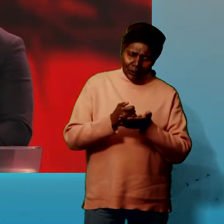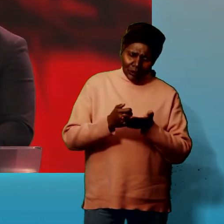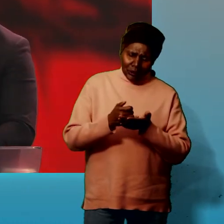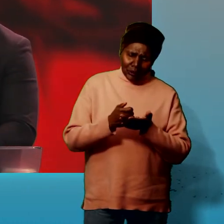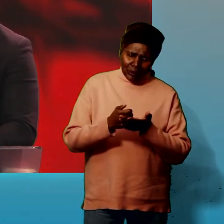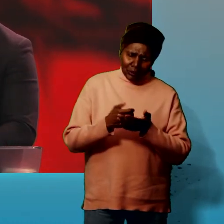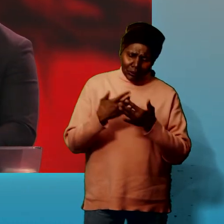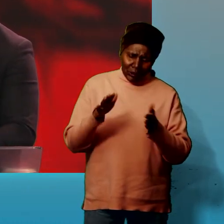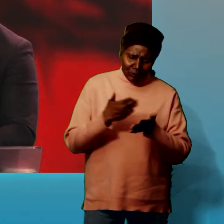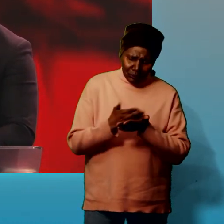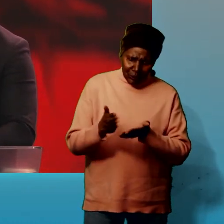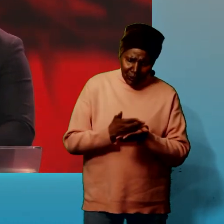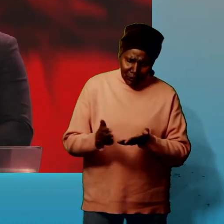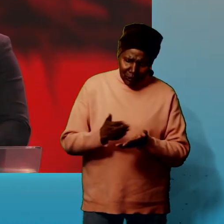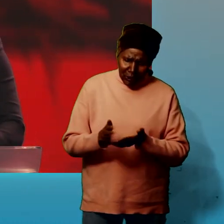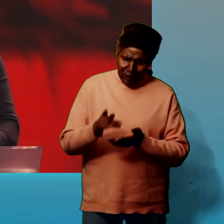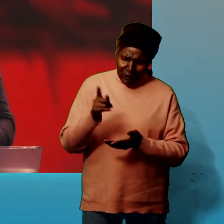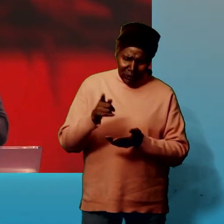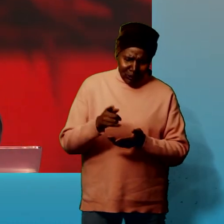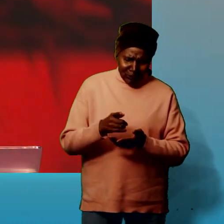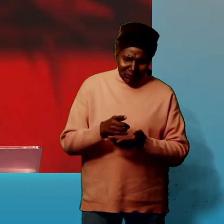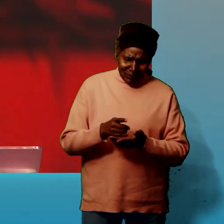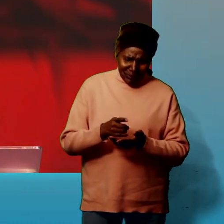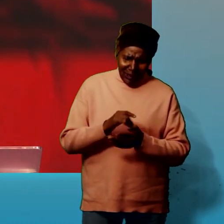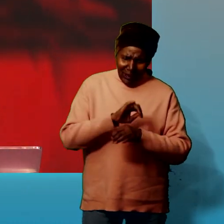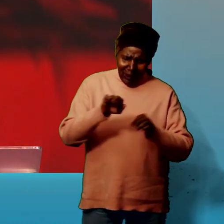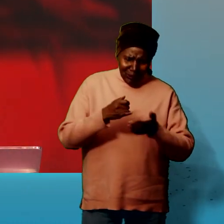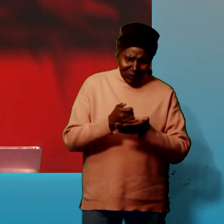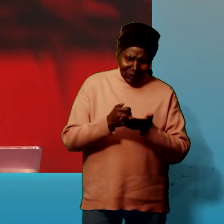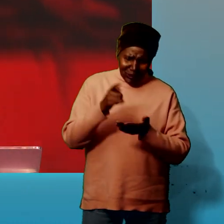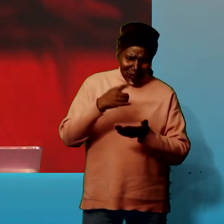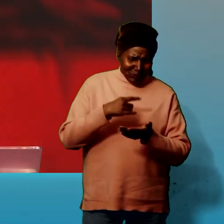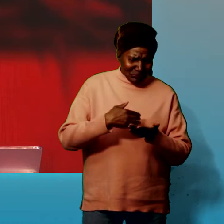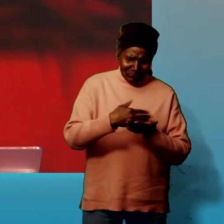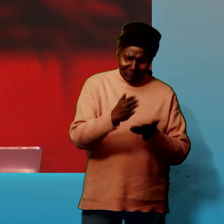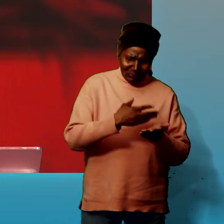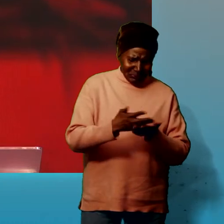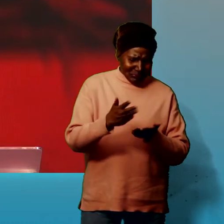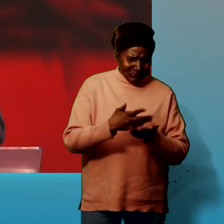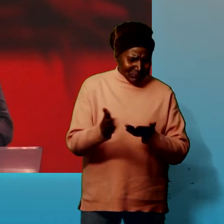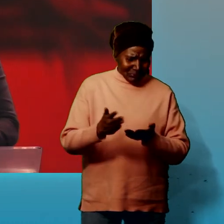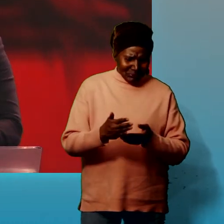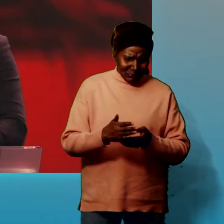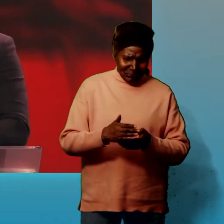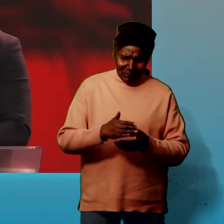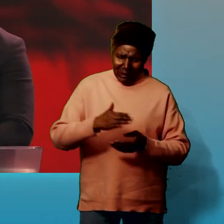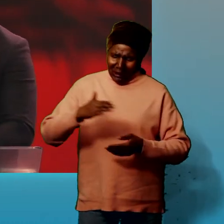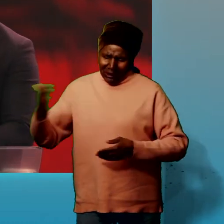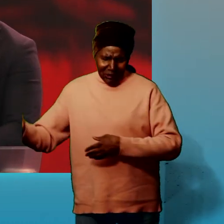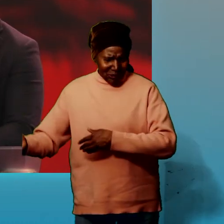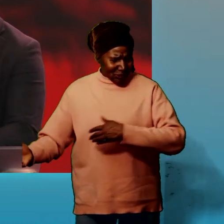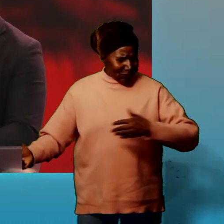as the east is from the west. He blots them out, as the word of God declares.